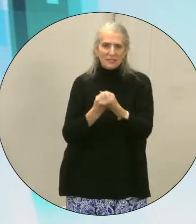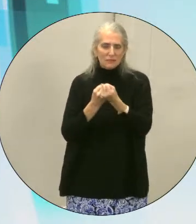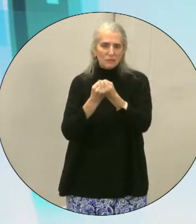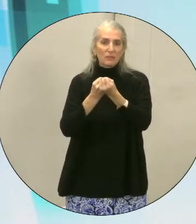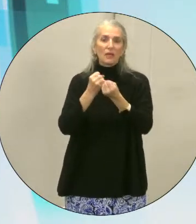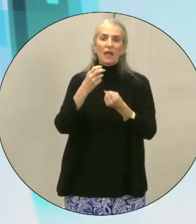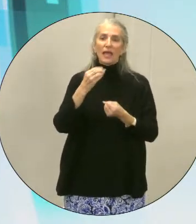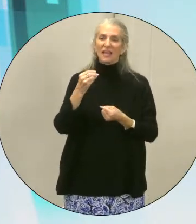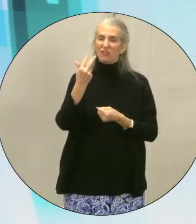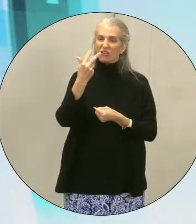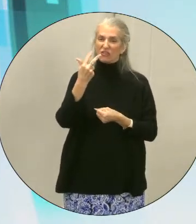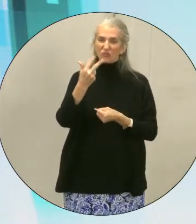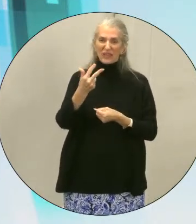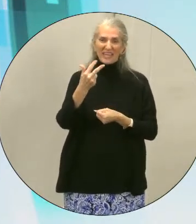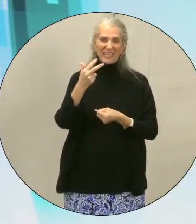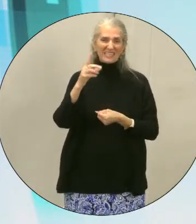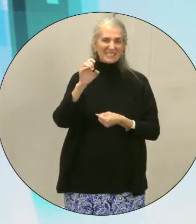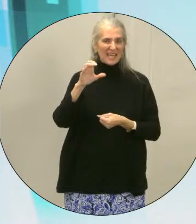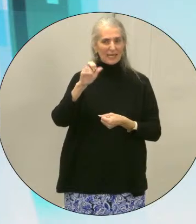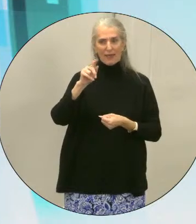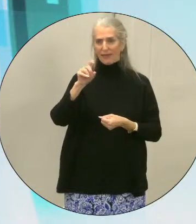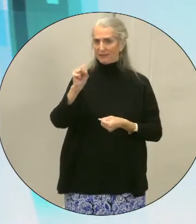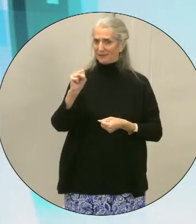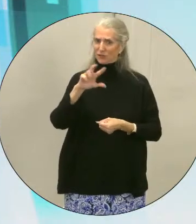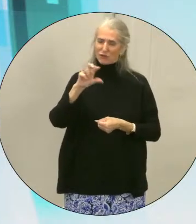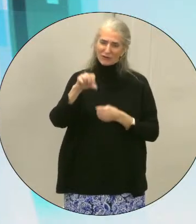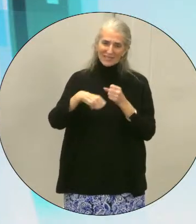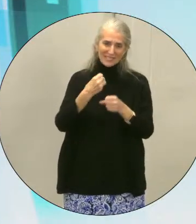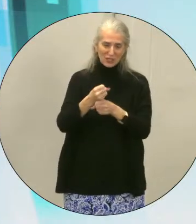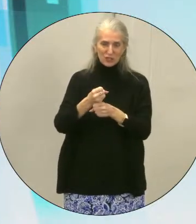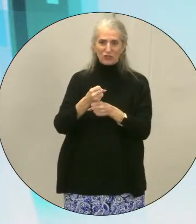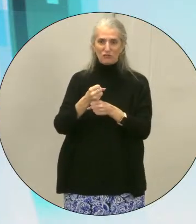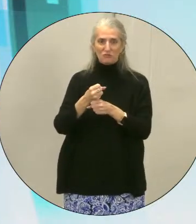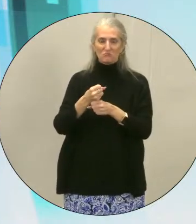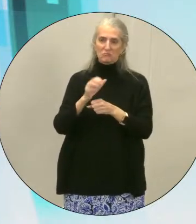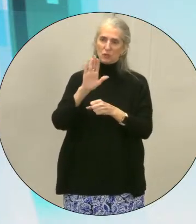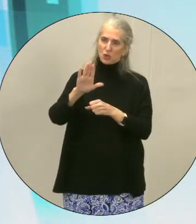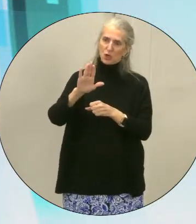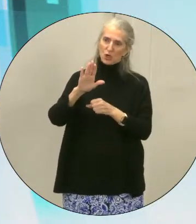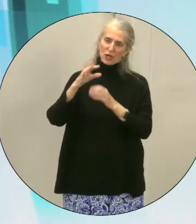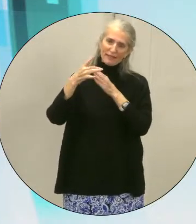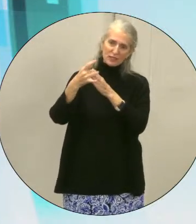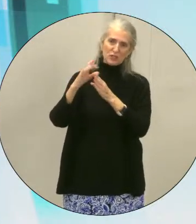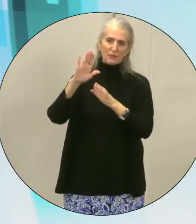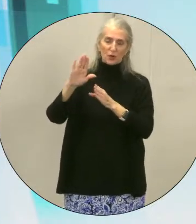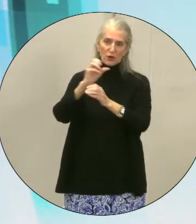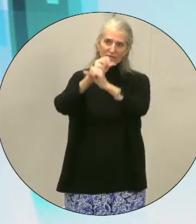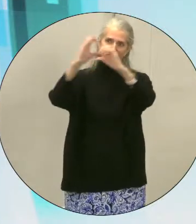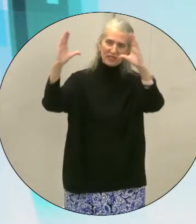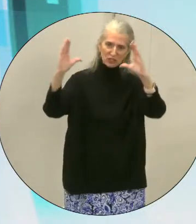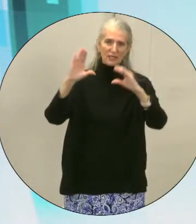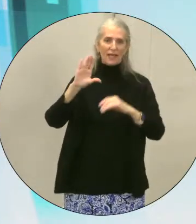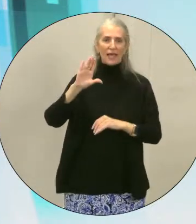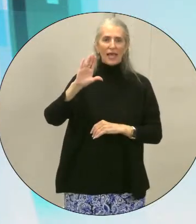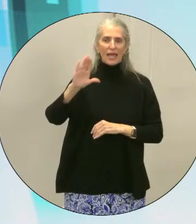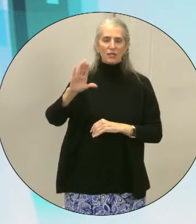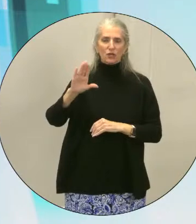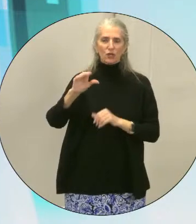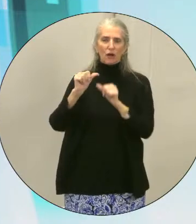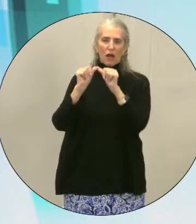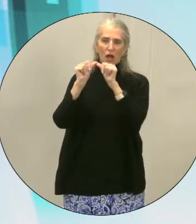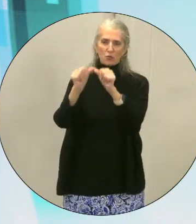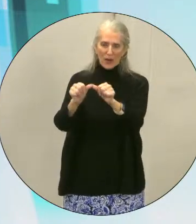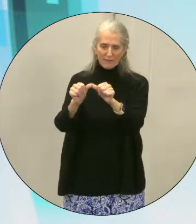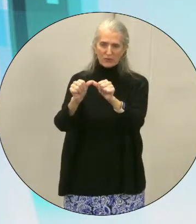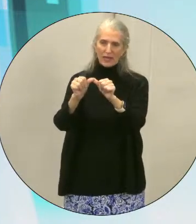3 decades of selfless service speak to her leadership, vision, and her unwavering commitment to